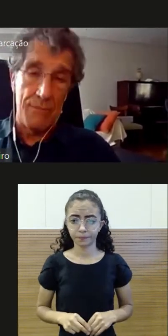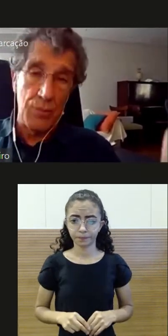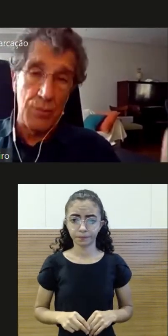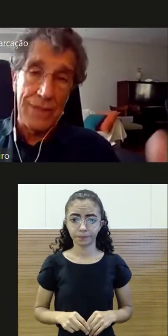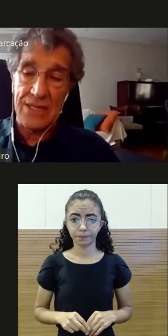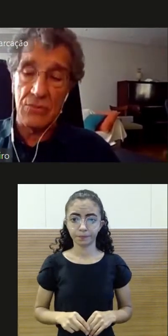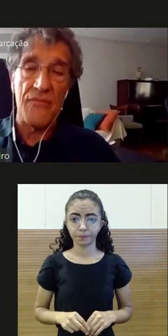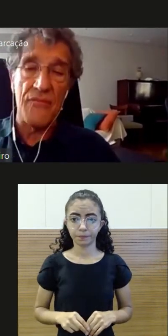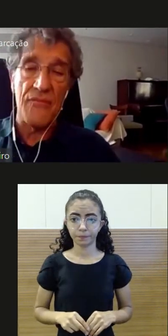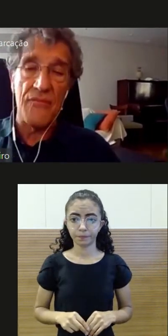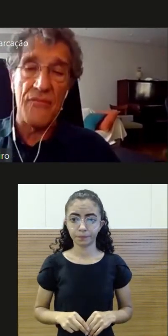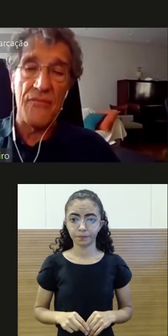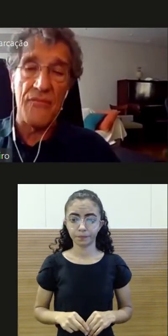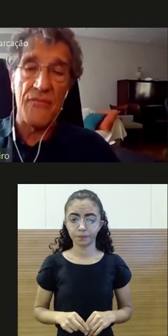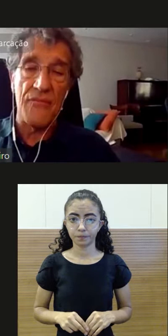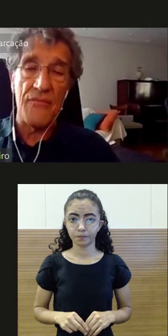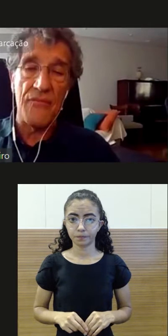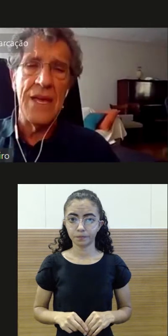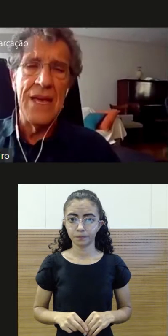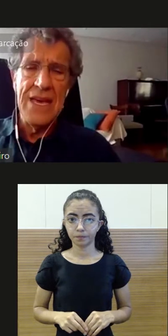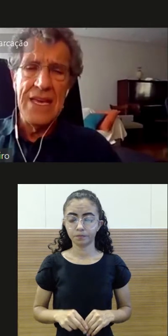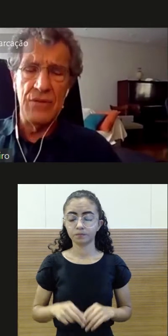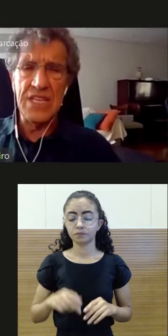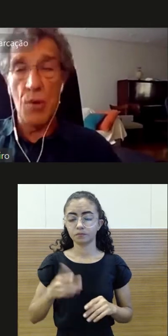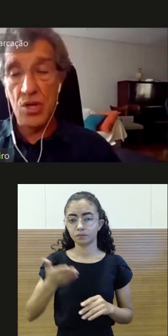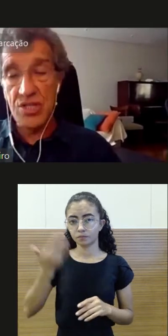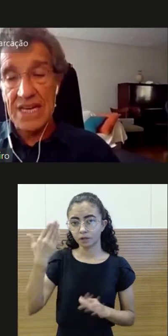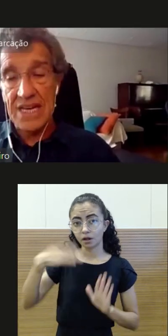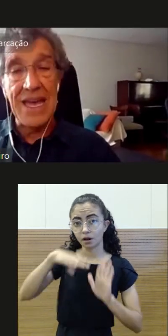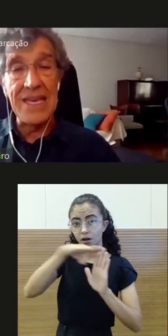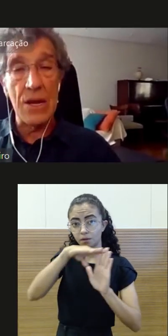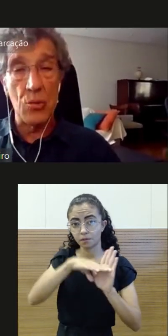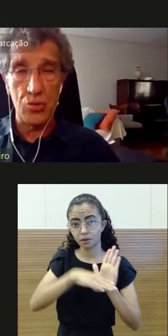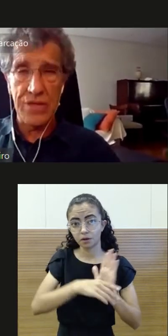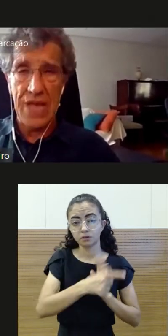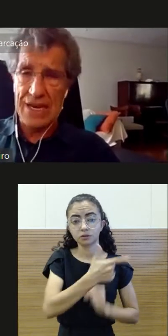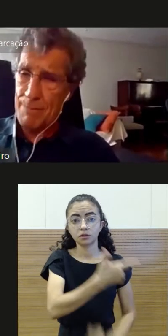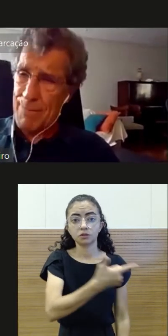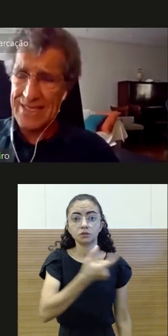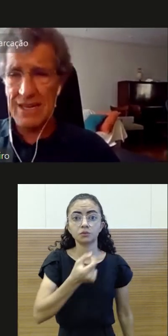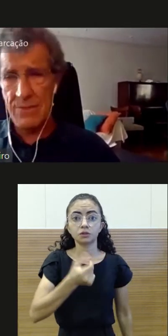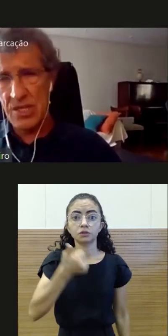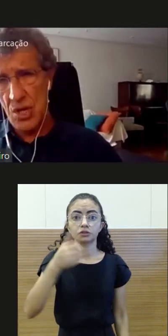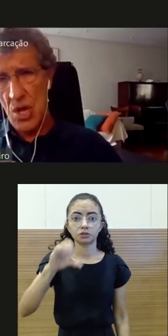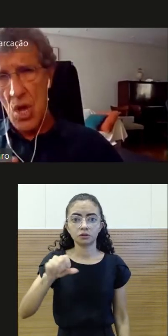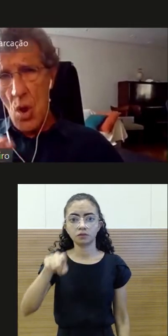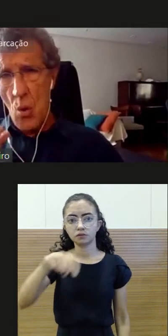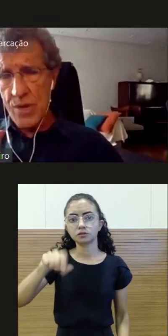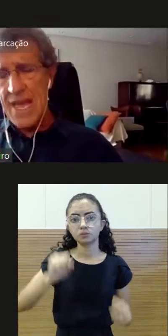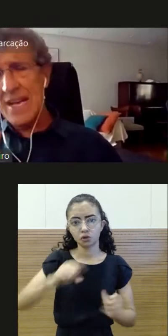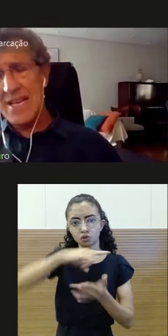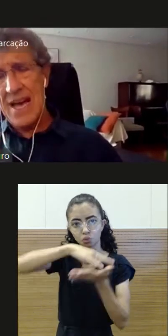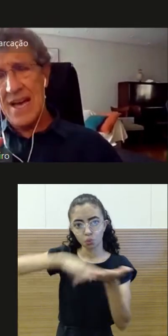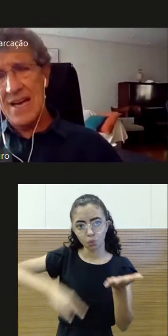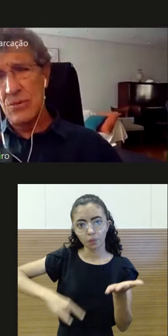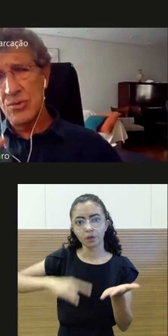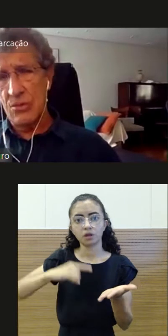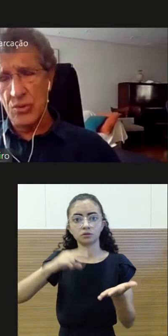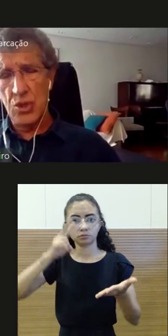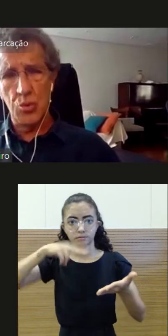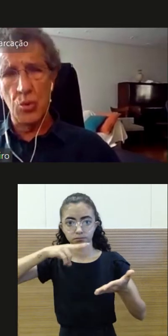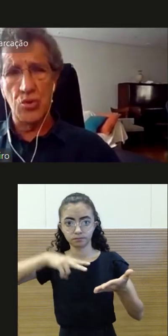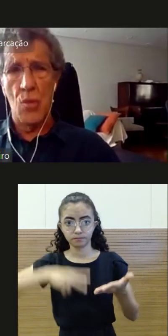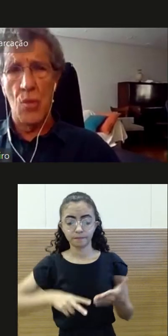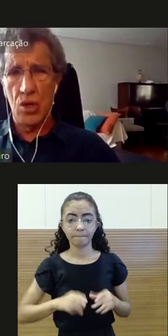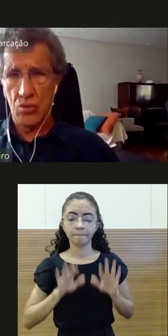results, they are summarized in this 2019 FAO publication that you can